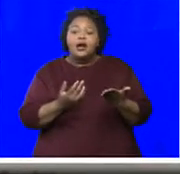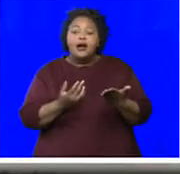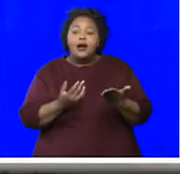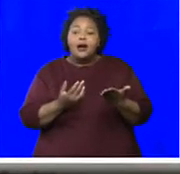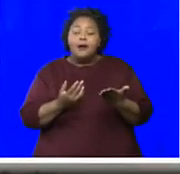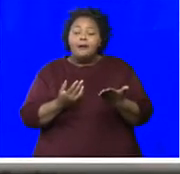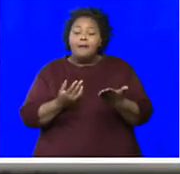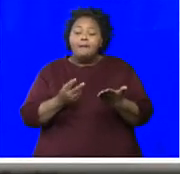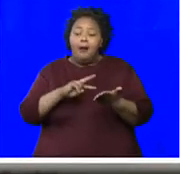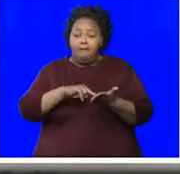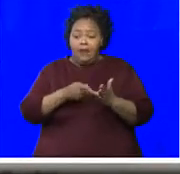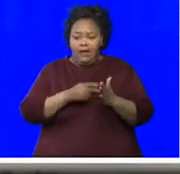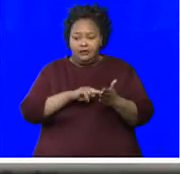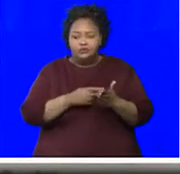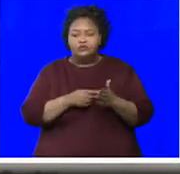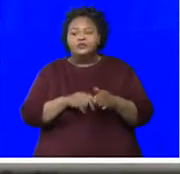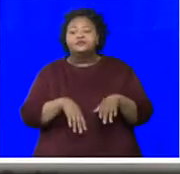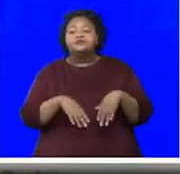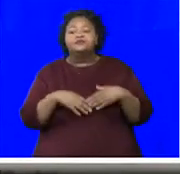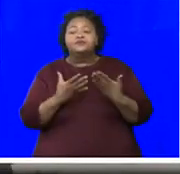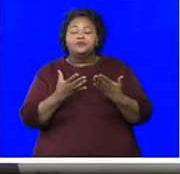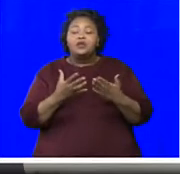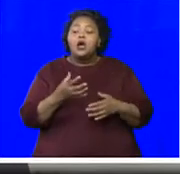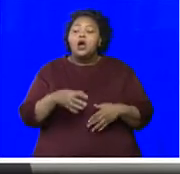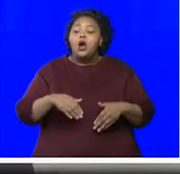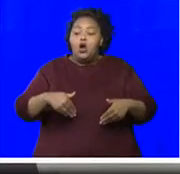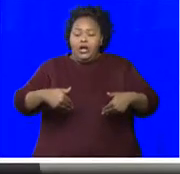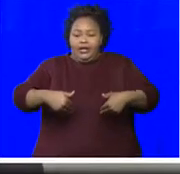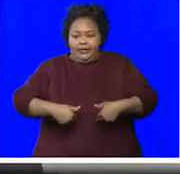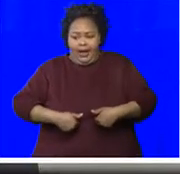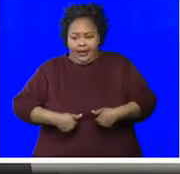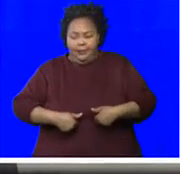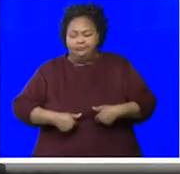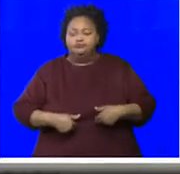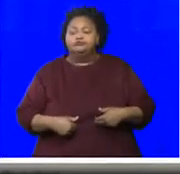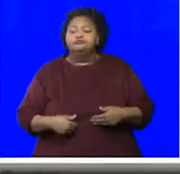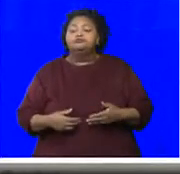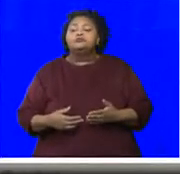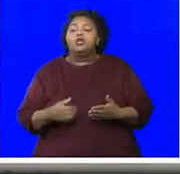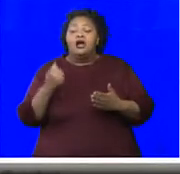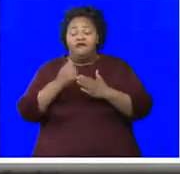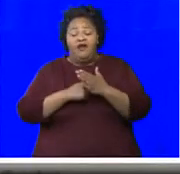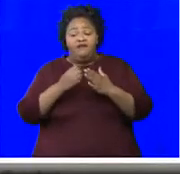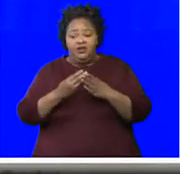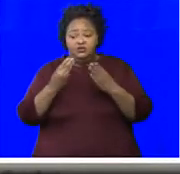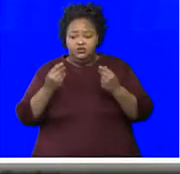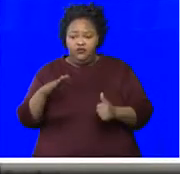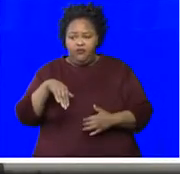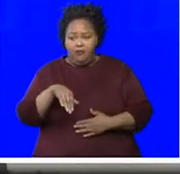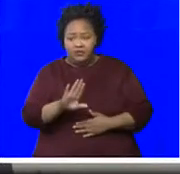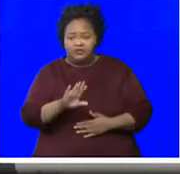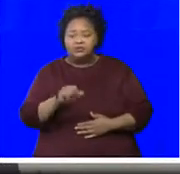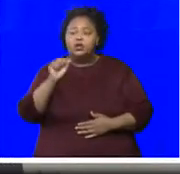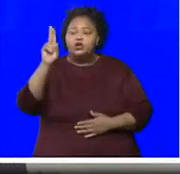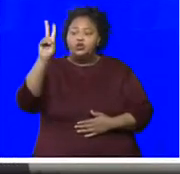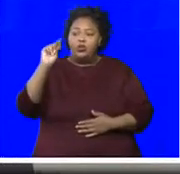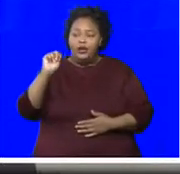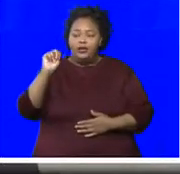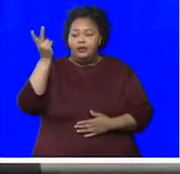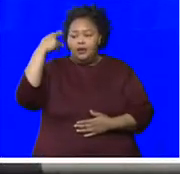tool towards eradication of hunger and malnutrition in line with the Sustainable Development